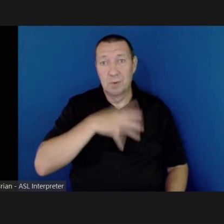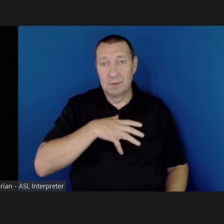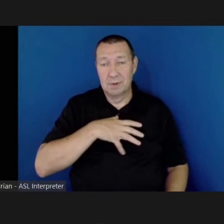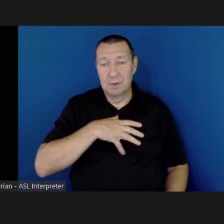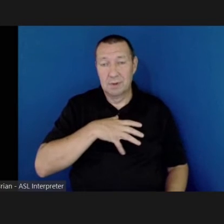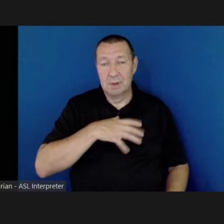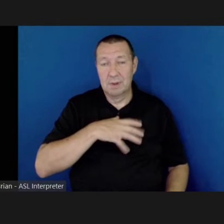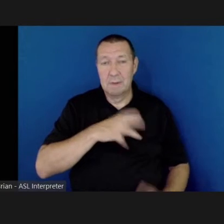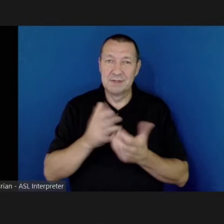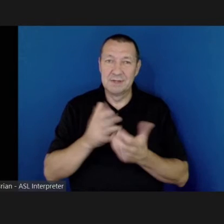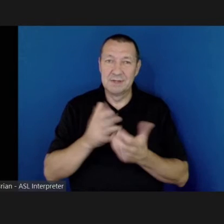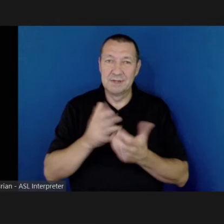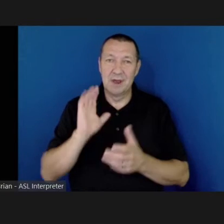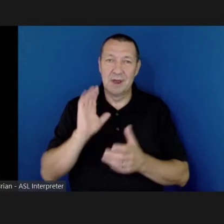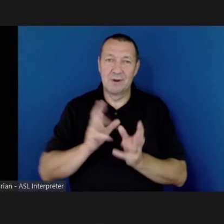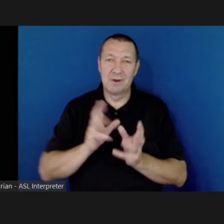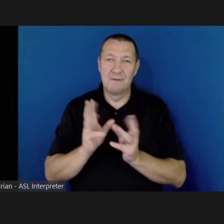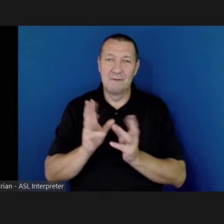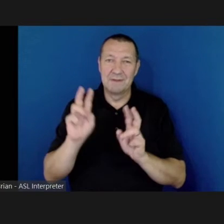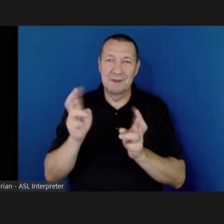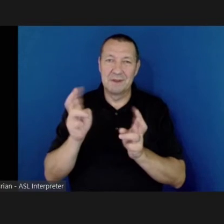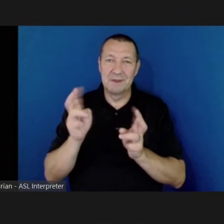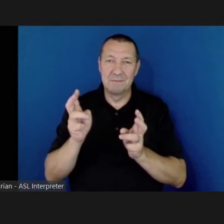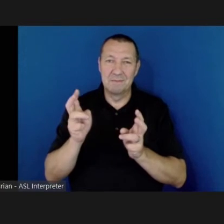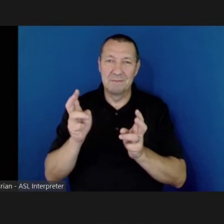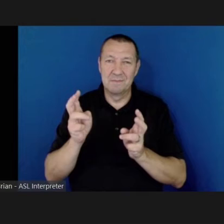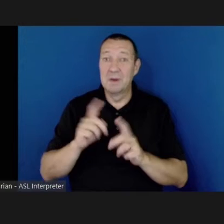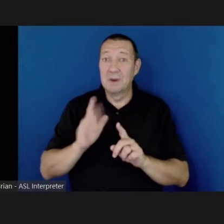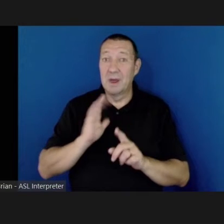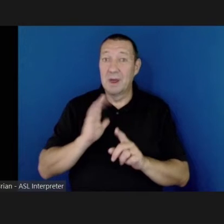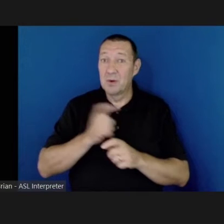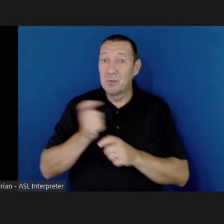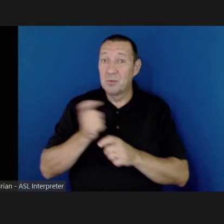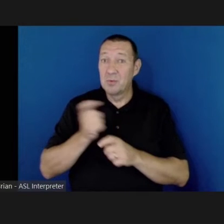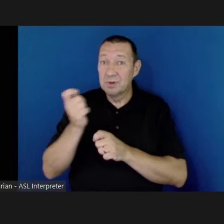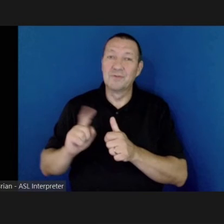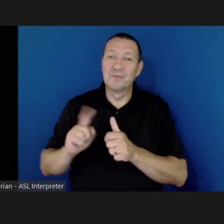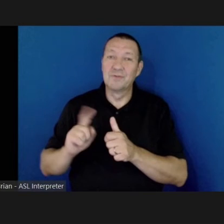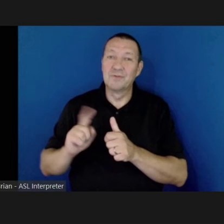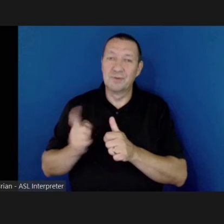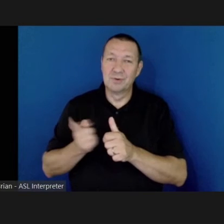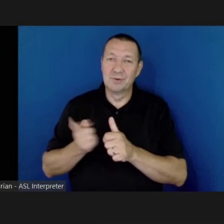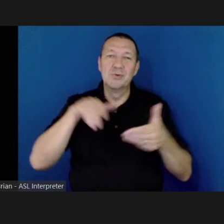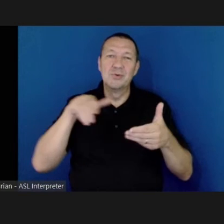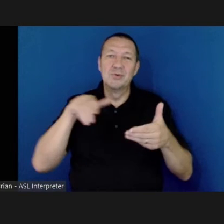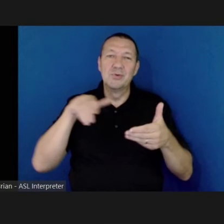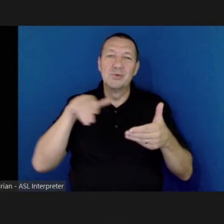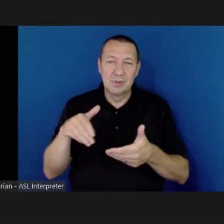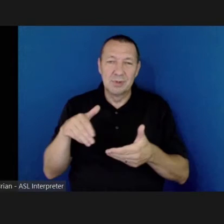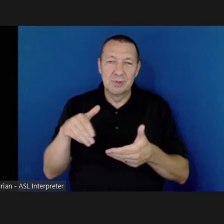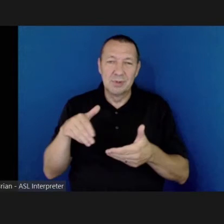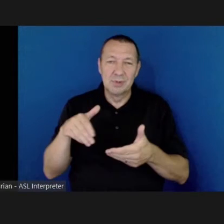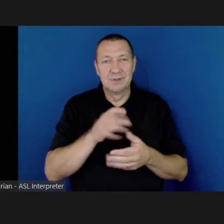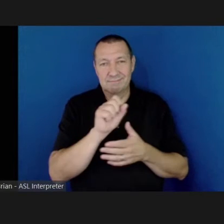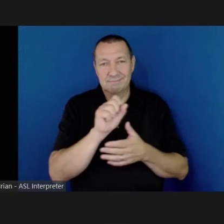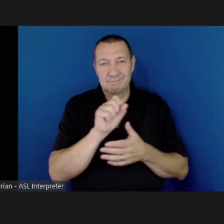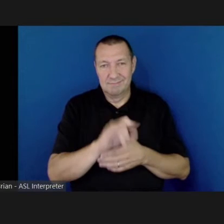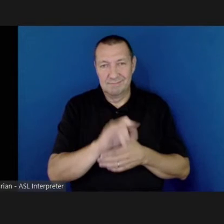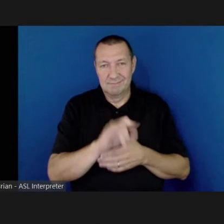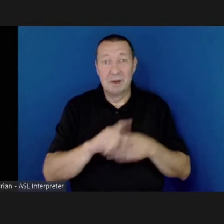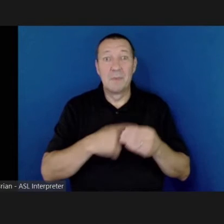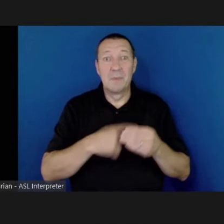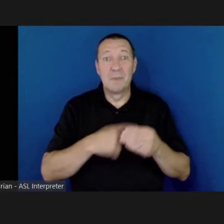conference. But before I introduce our winners, as I always do, I want to just say one small word about Women of Peace Corps